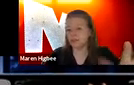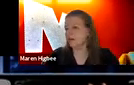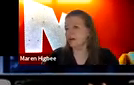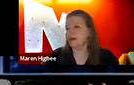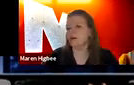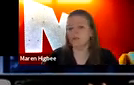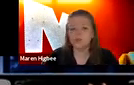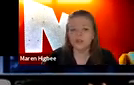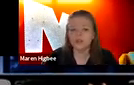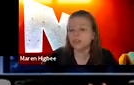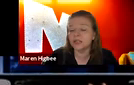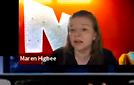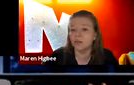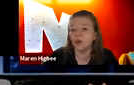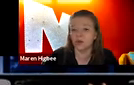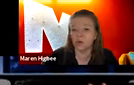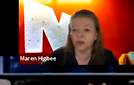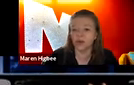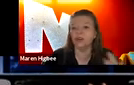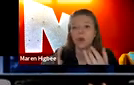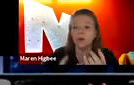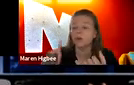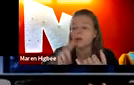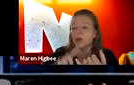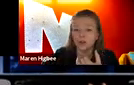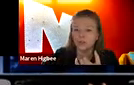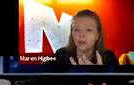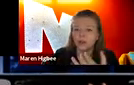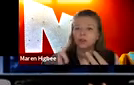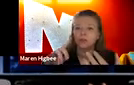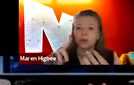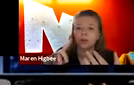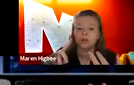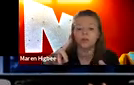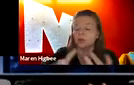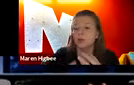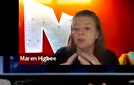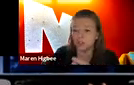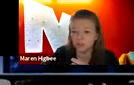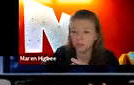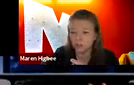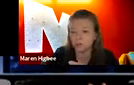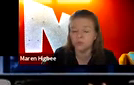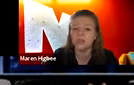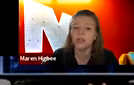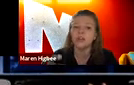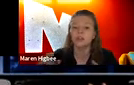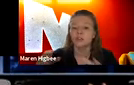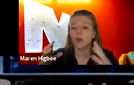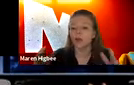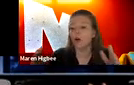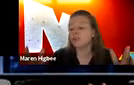scenario. You can just have them all recorded and you already know the audio is done. You already know that somebody's checked the visuals.